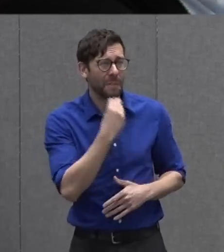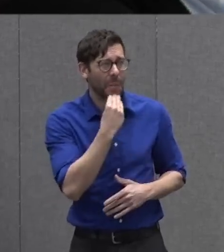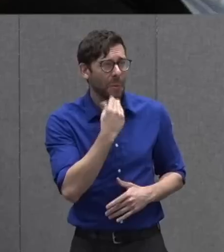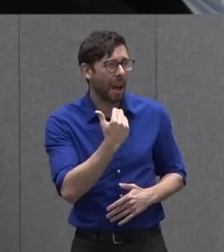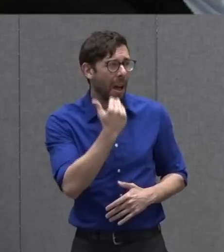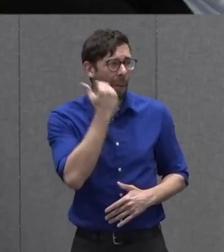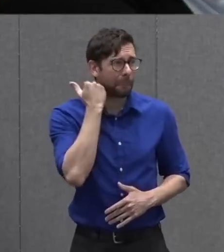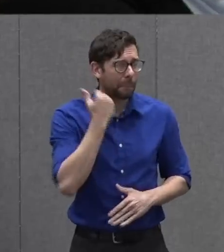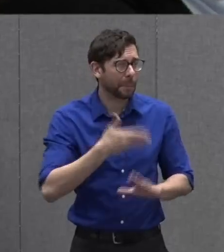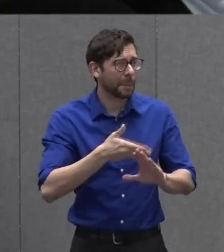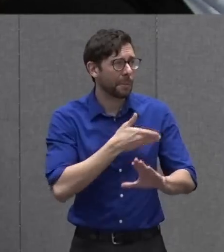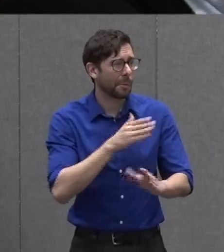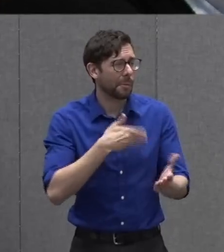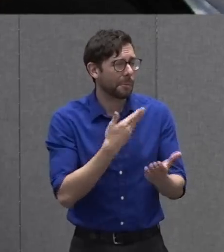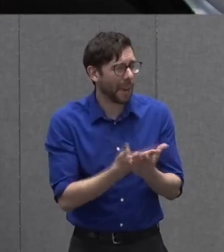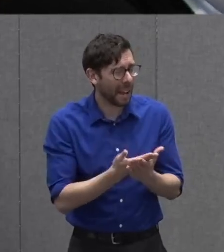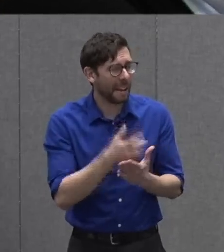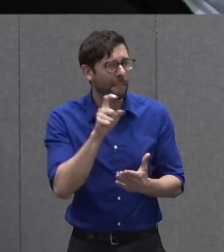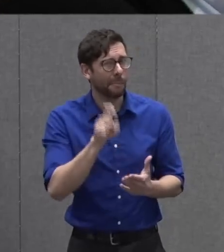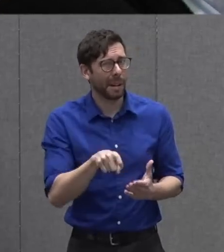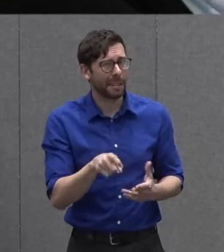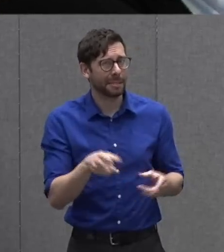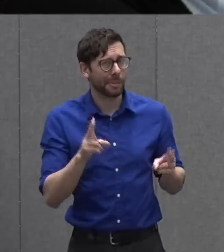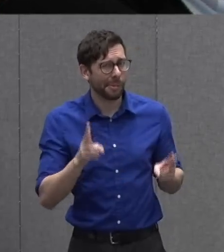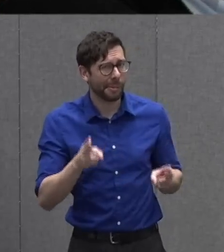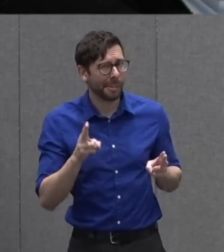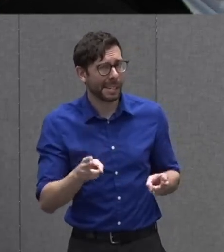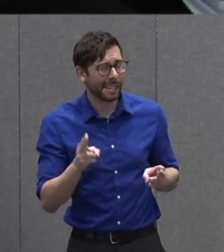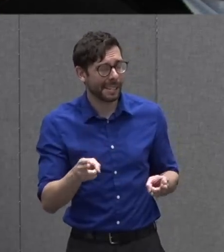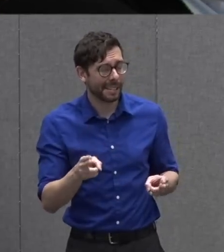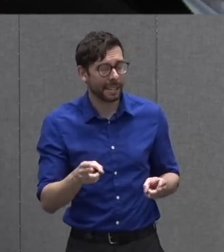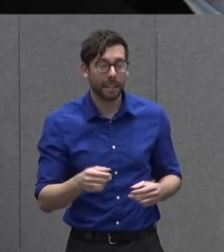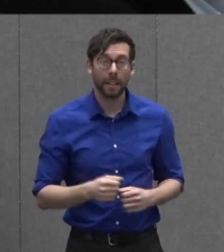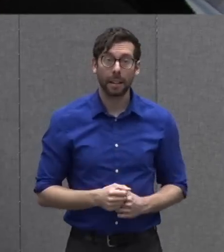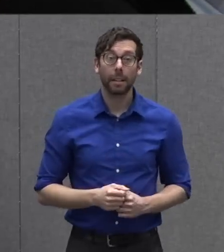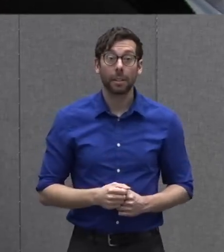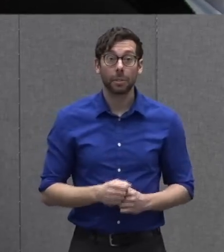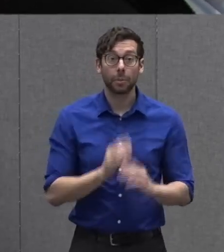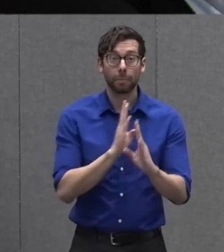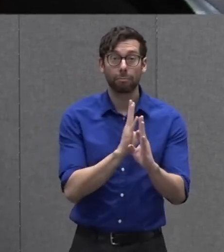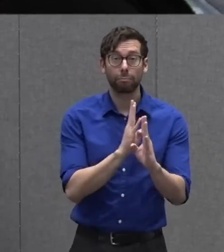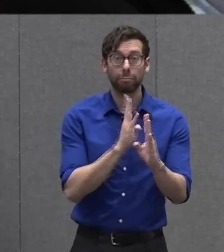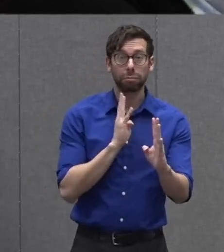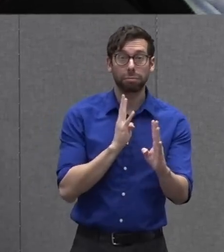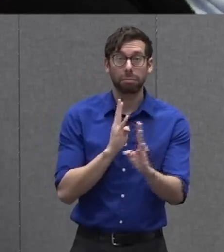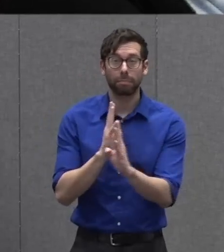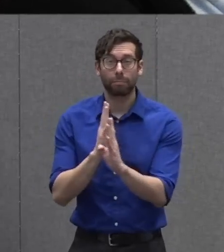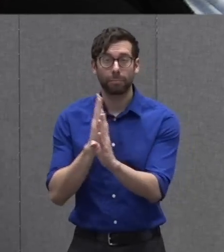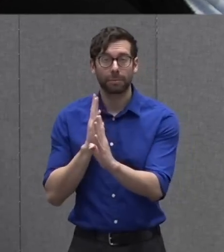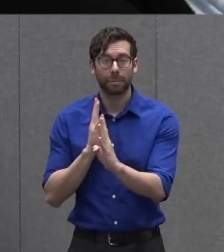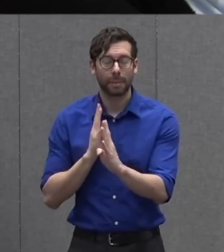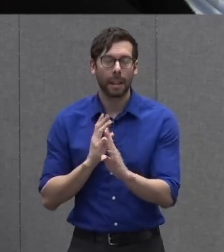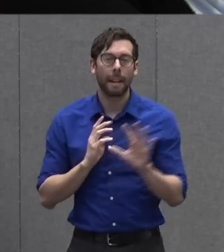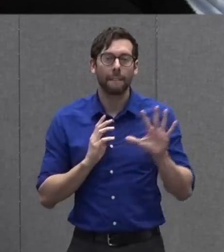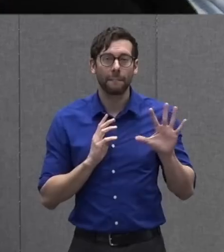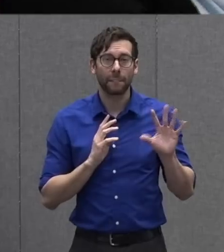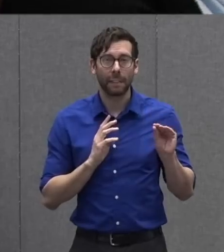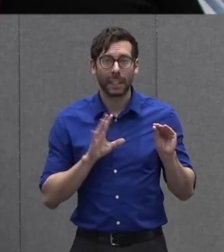up. So, with 2 lines of 50, we'd get there soon. I